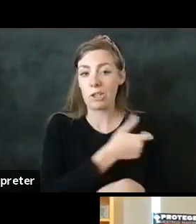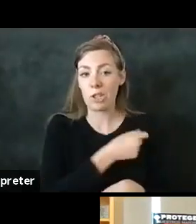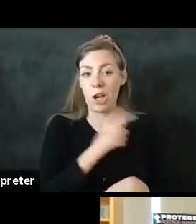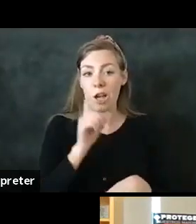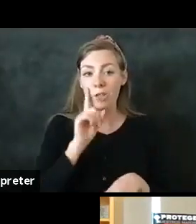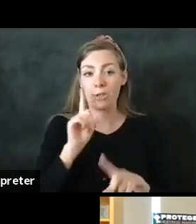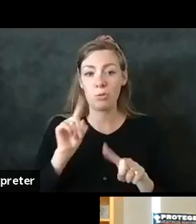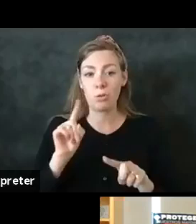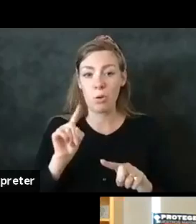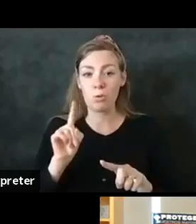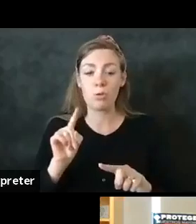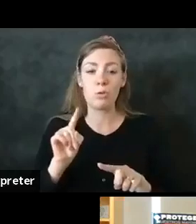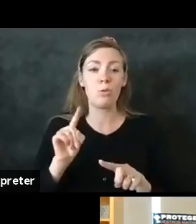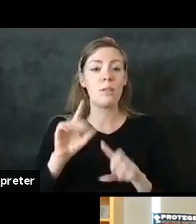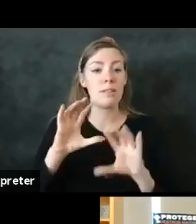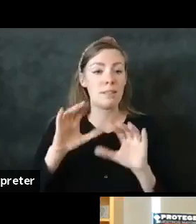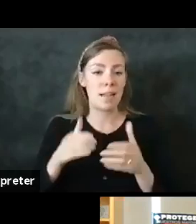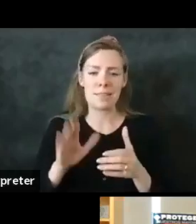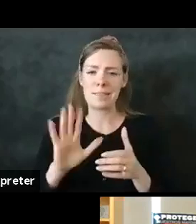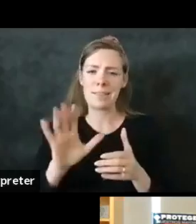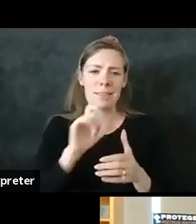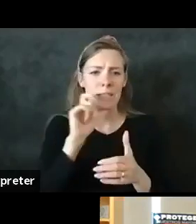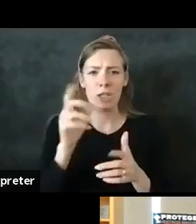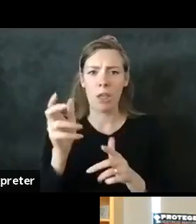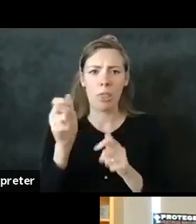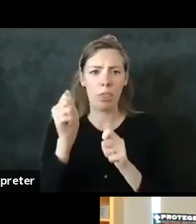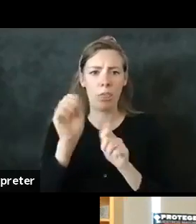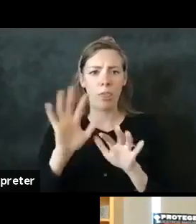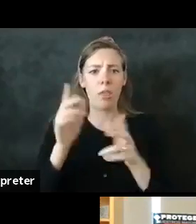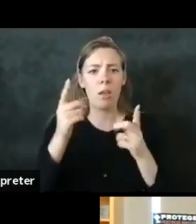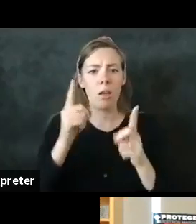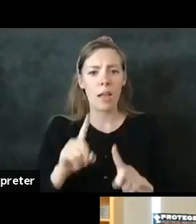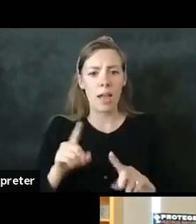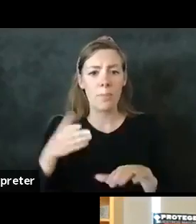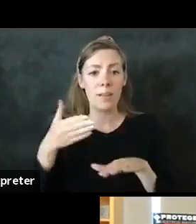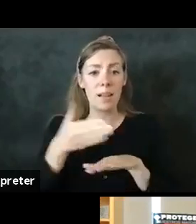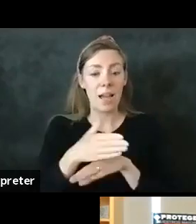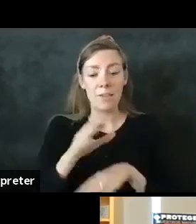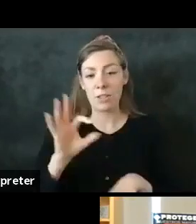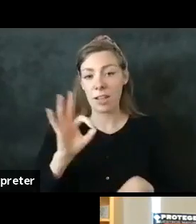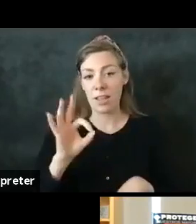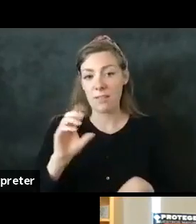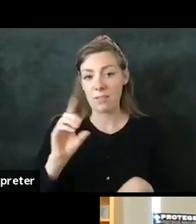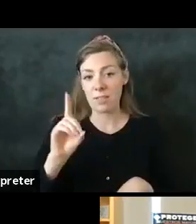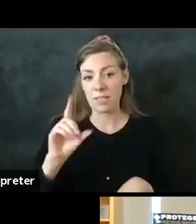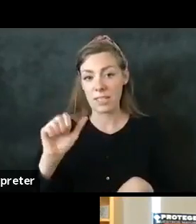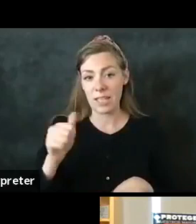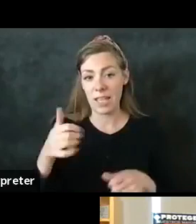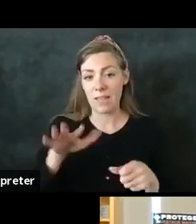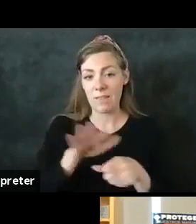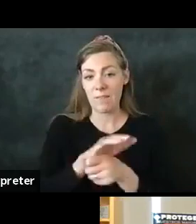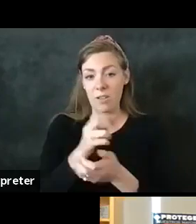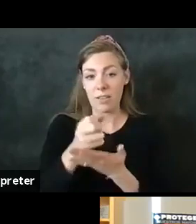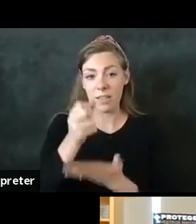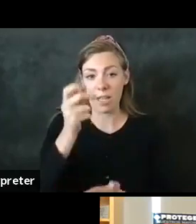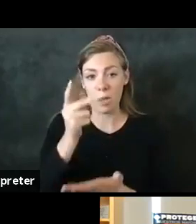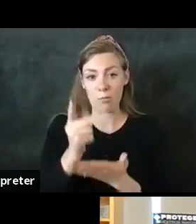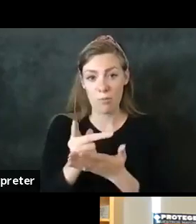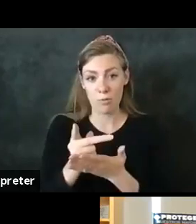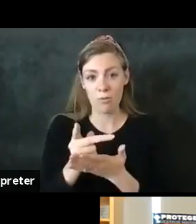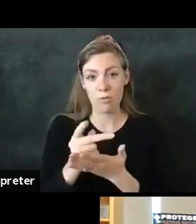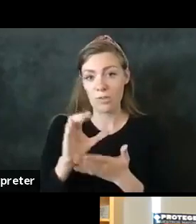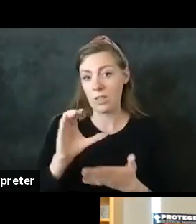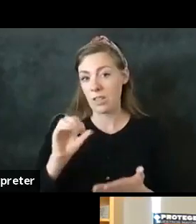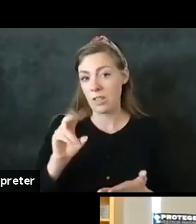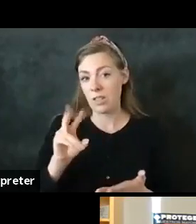not an immediate mandate. It will take effect only after the Food and Drug Administration fully approves the COVID vaccine